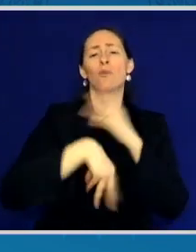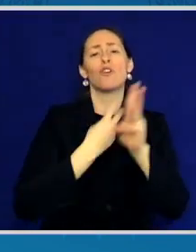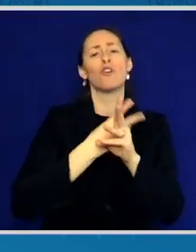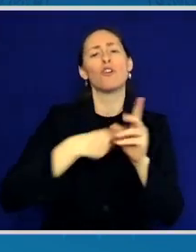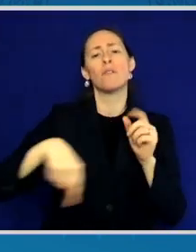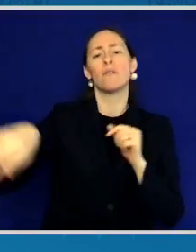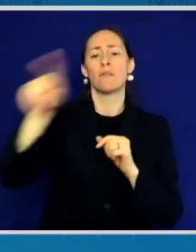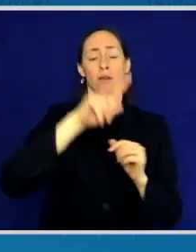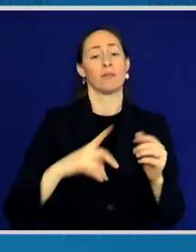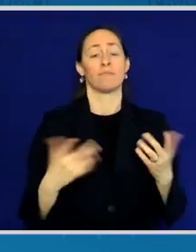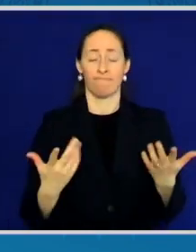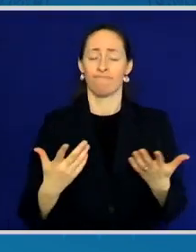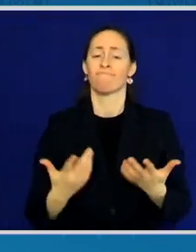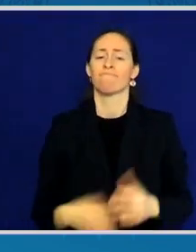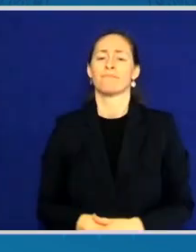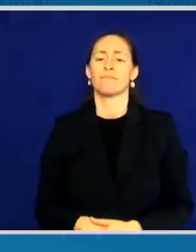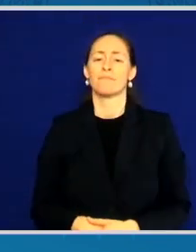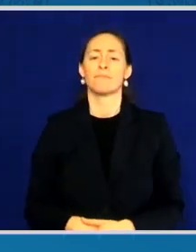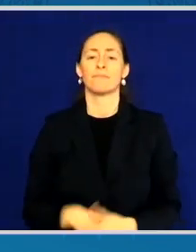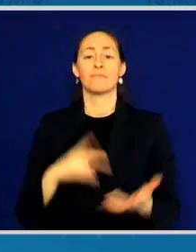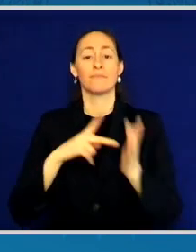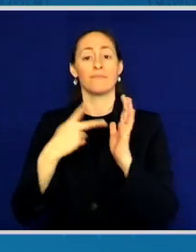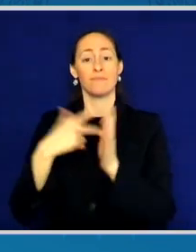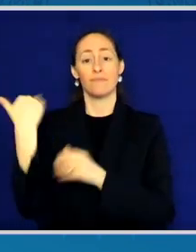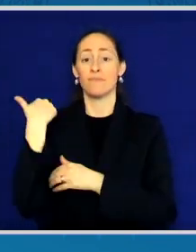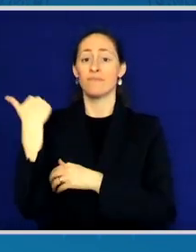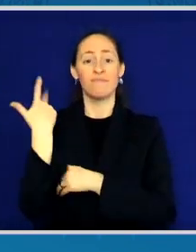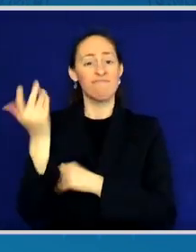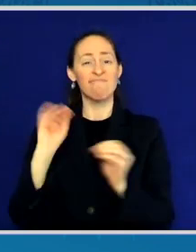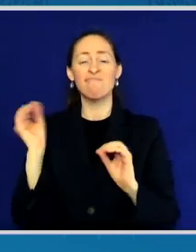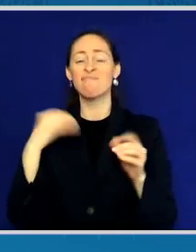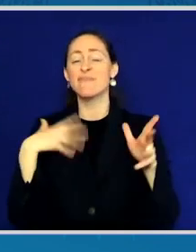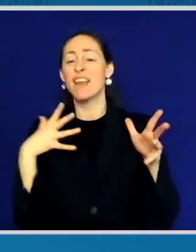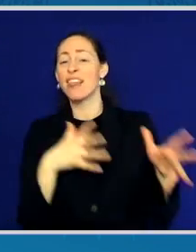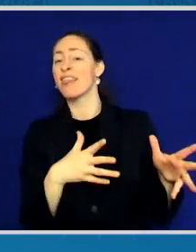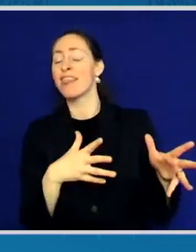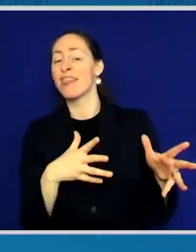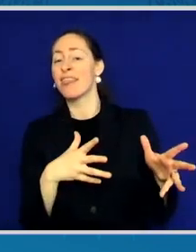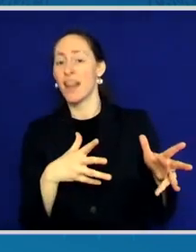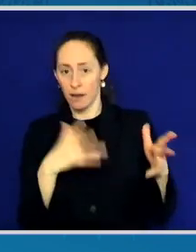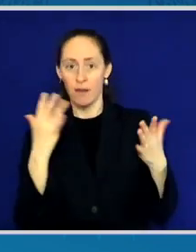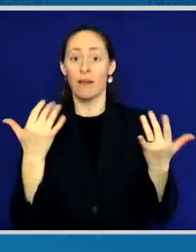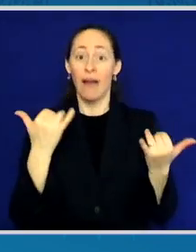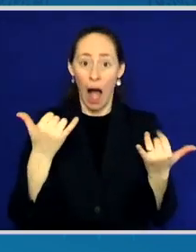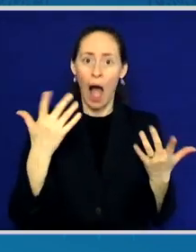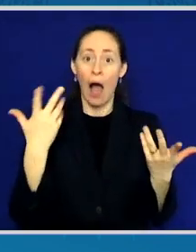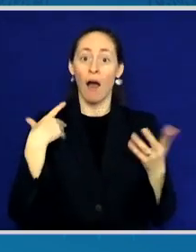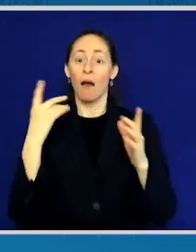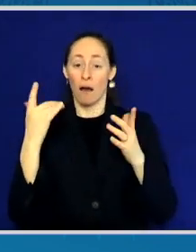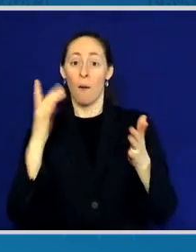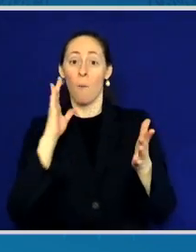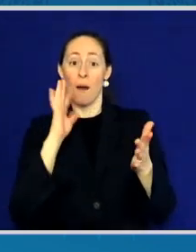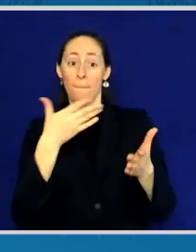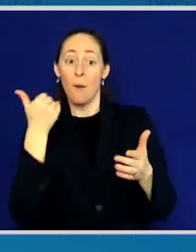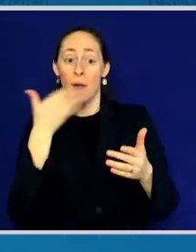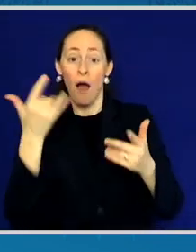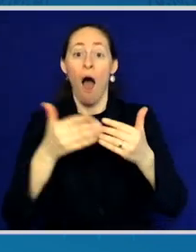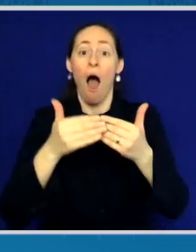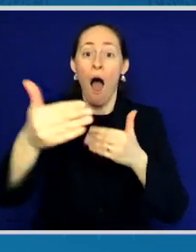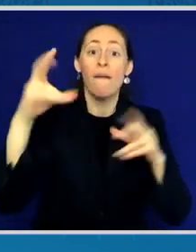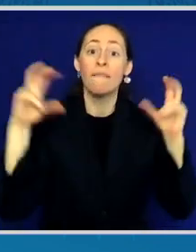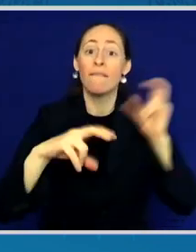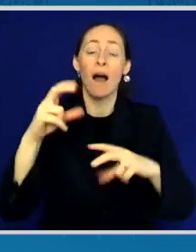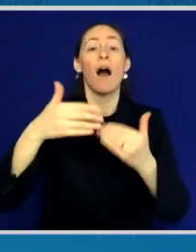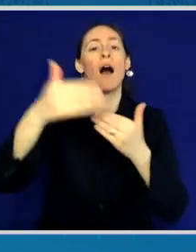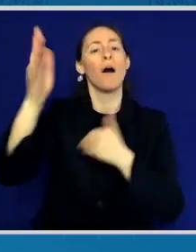for past disinvestment, but you're building your future right on top of that. And the marriage of those two pieces, when done